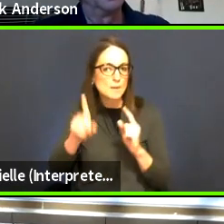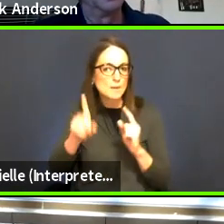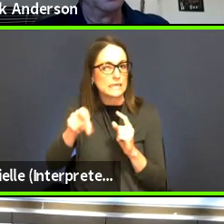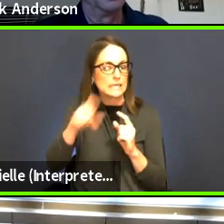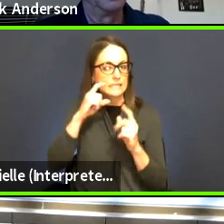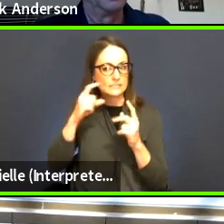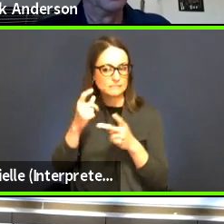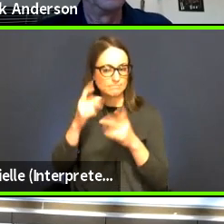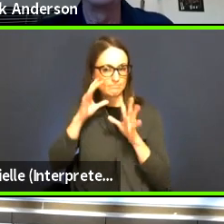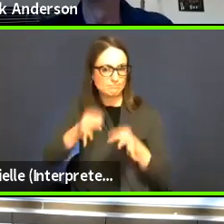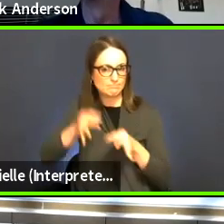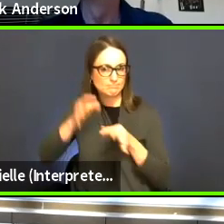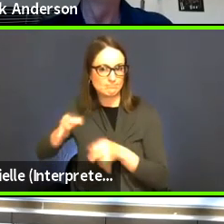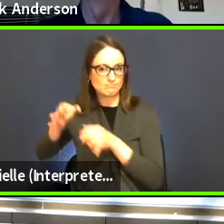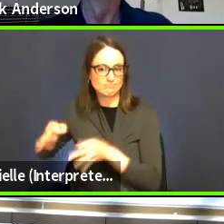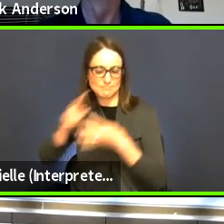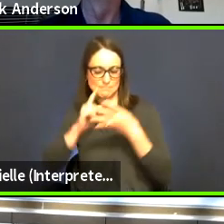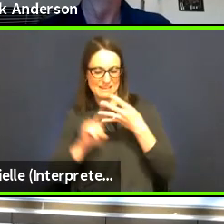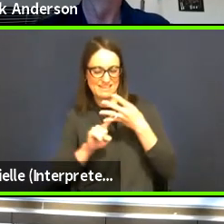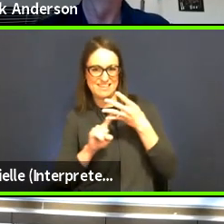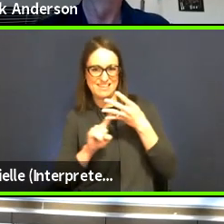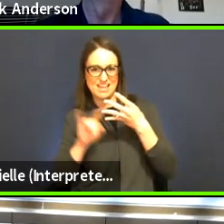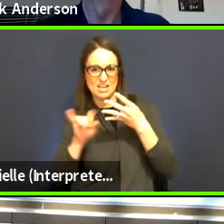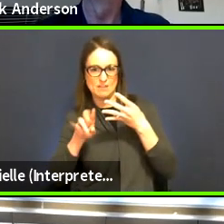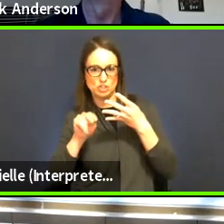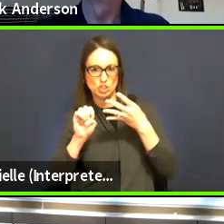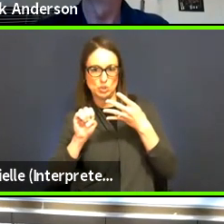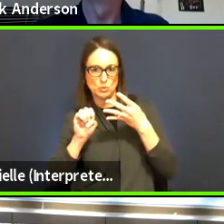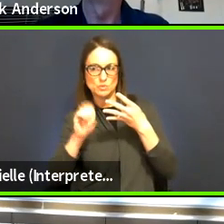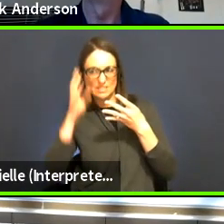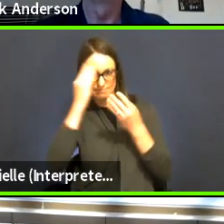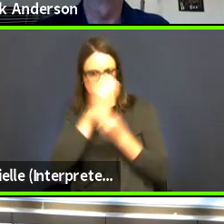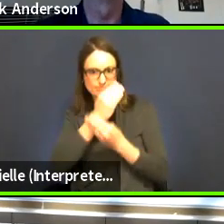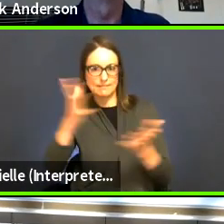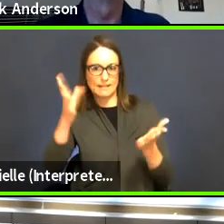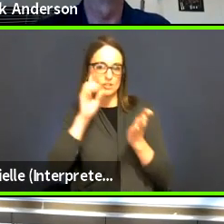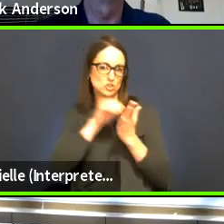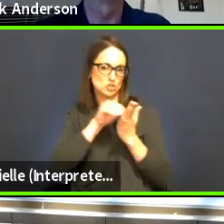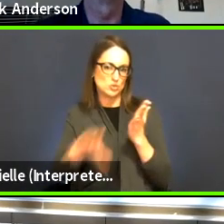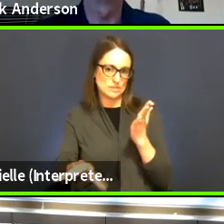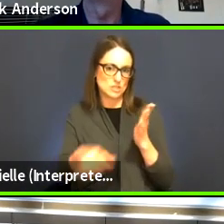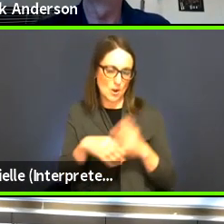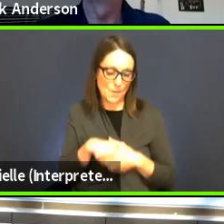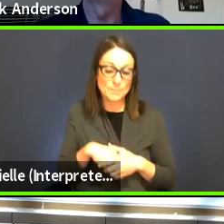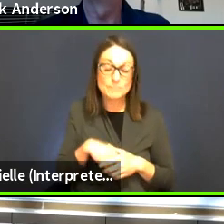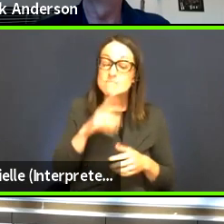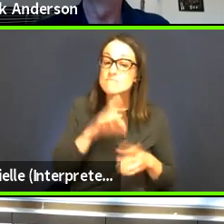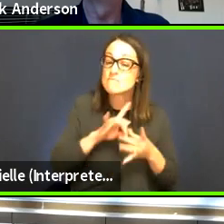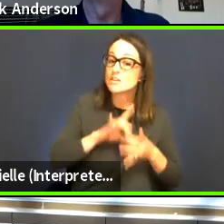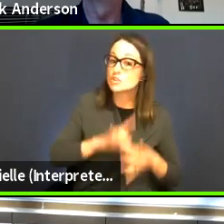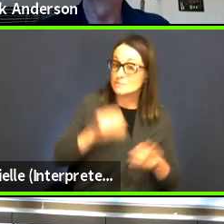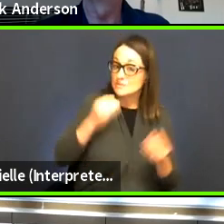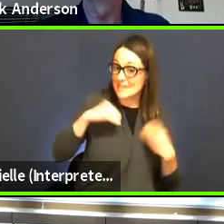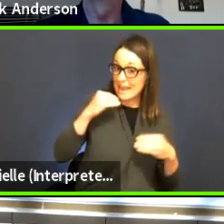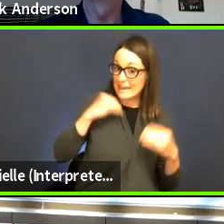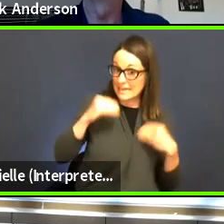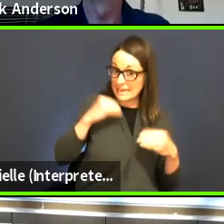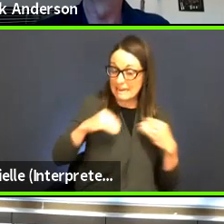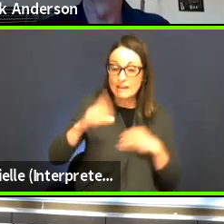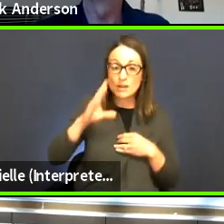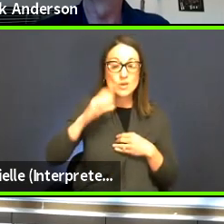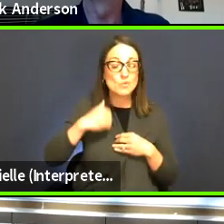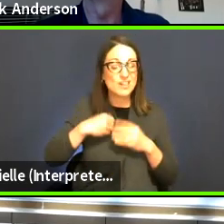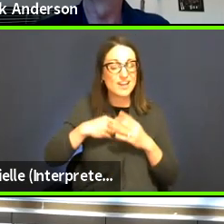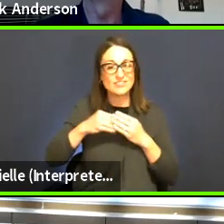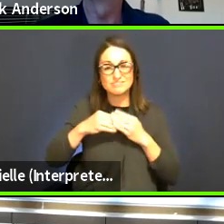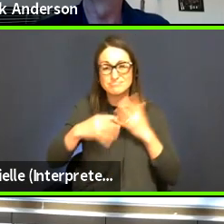at all these decisions by the end of June so we can let students know. In terms of our dining, we will have a